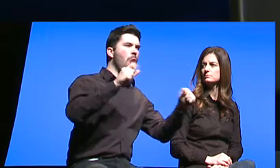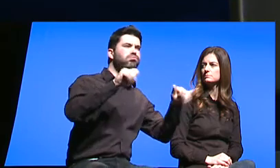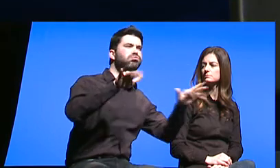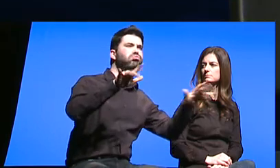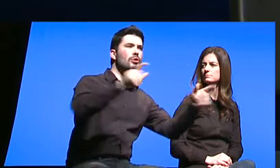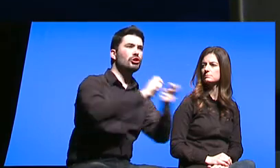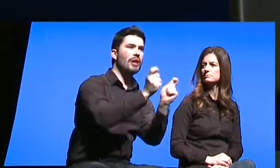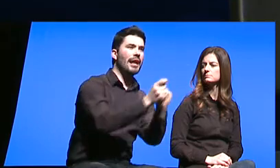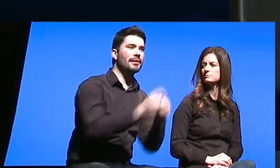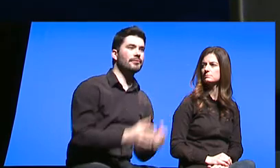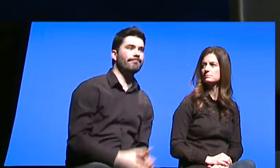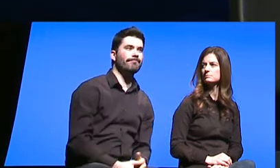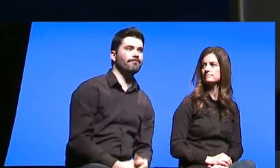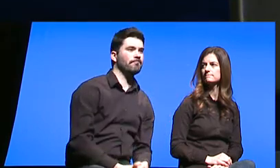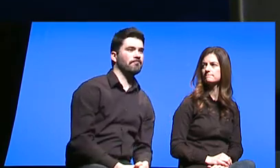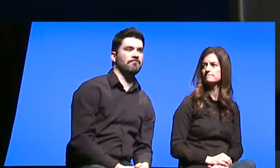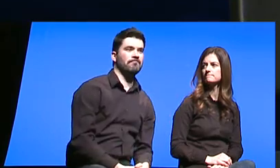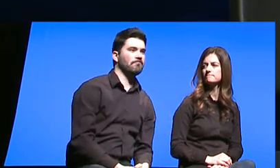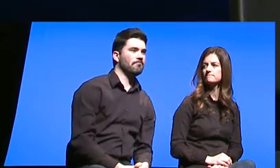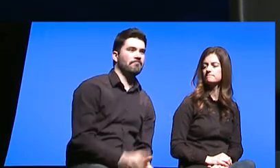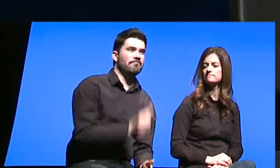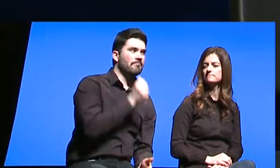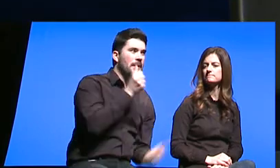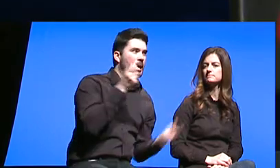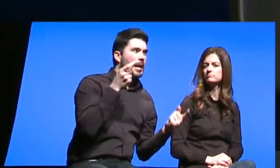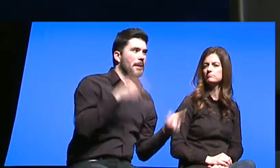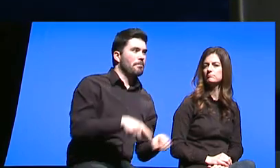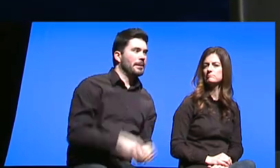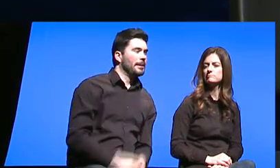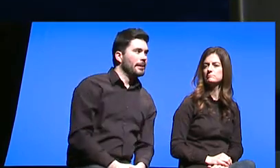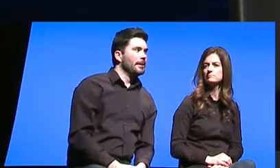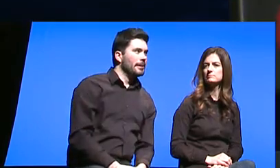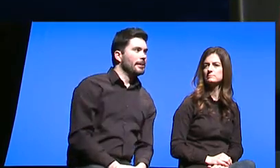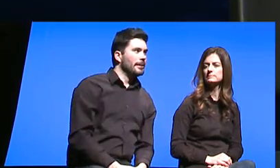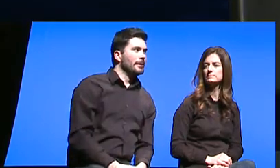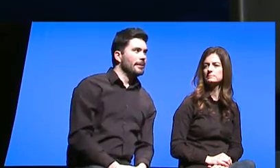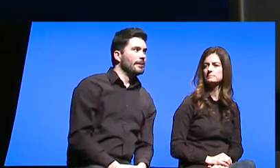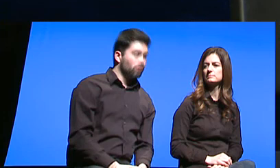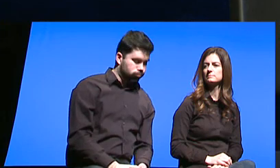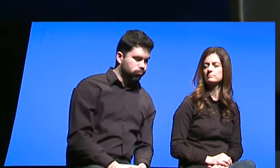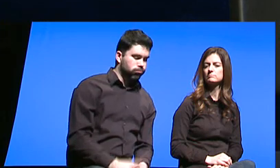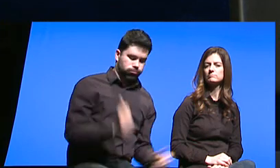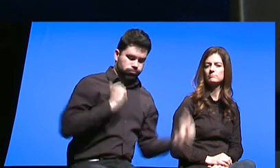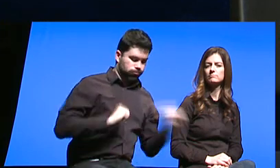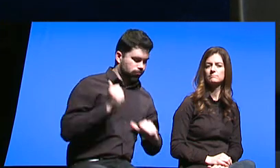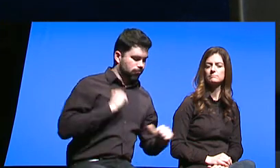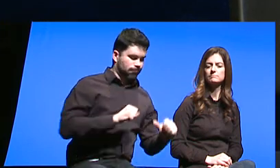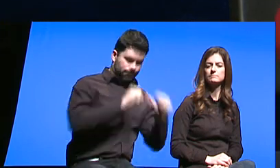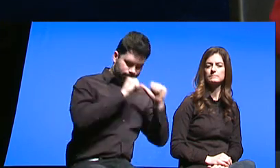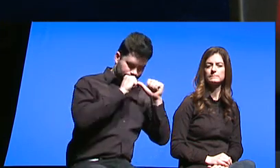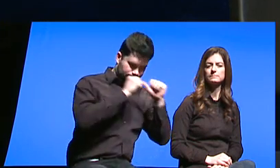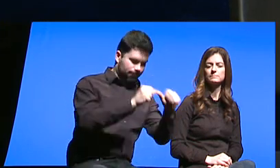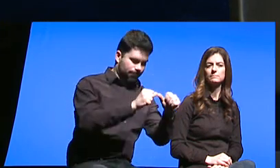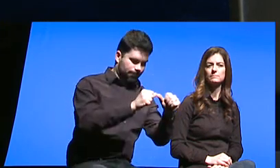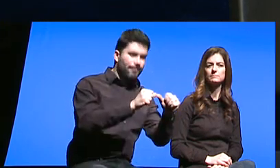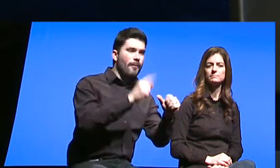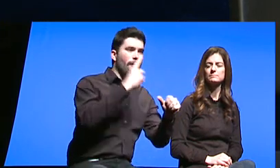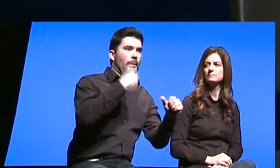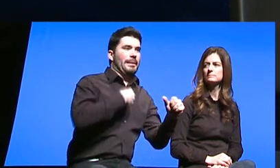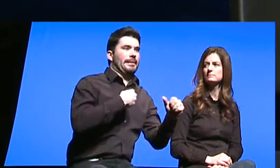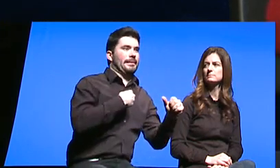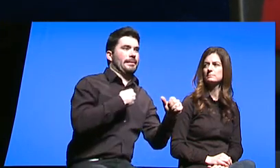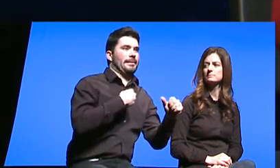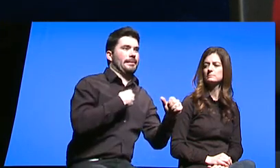that's not how things work out. So it's kind of like I do it because I feel like I do it kind of for me. It's like I